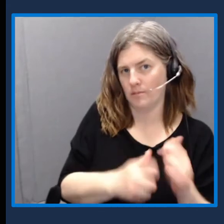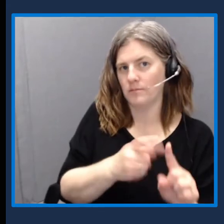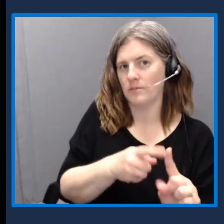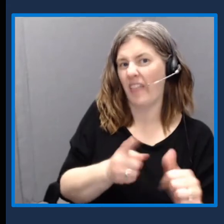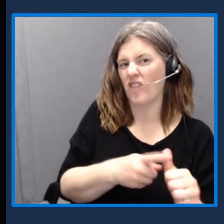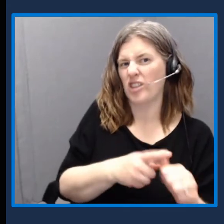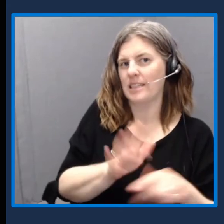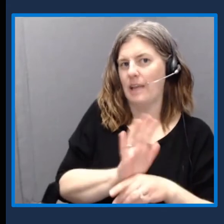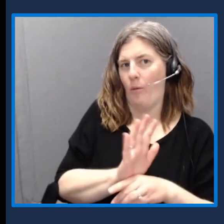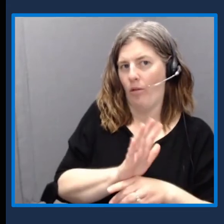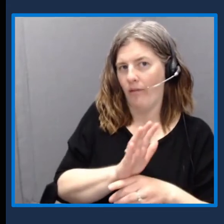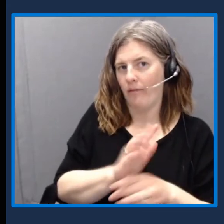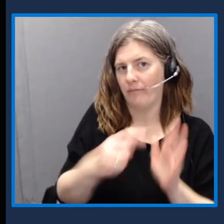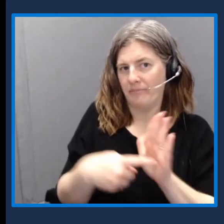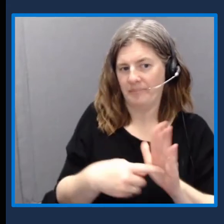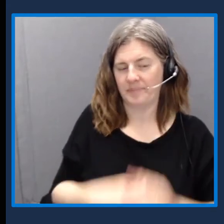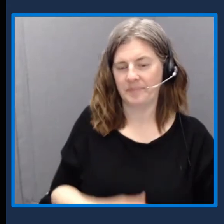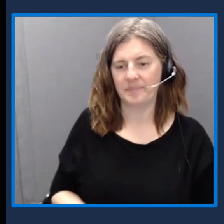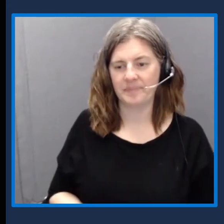that.